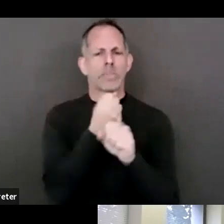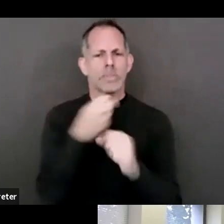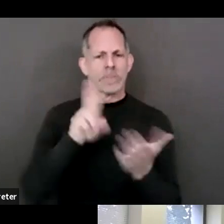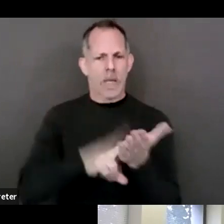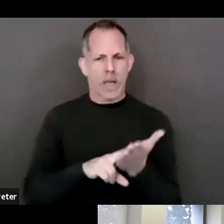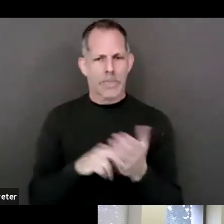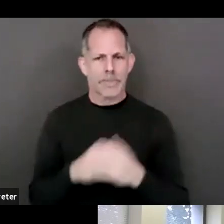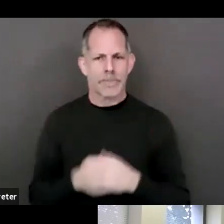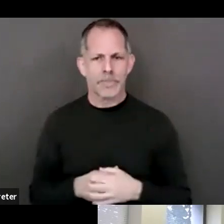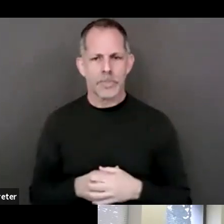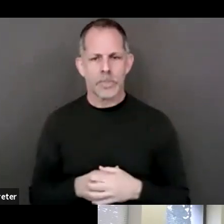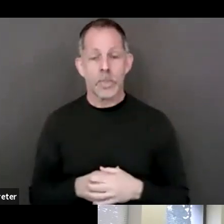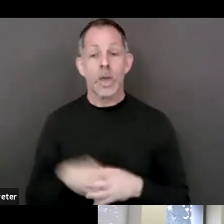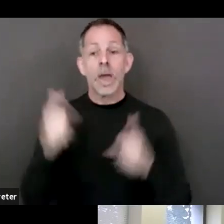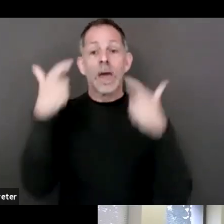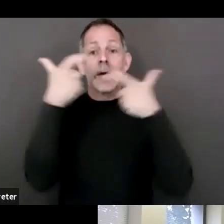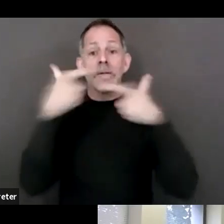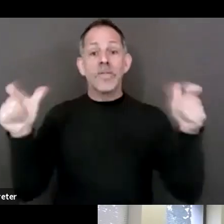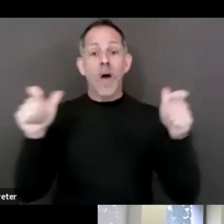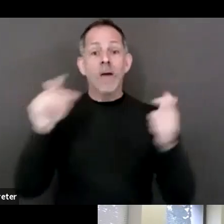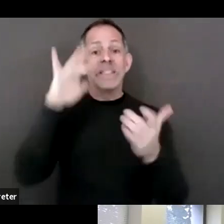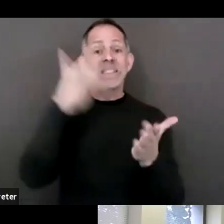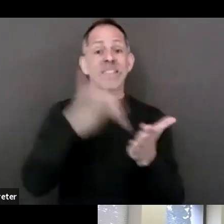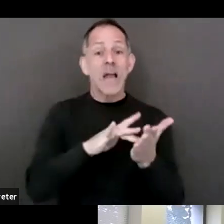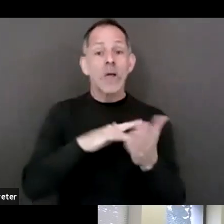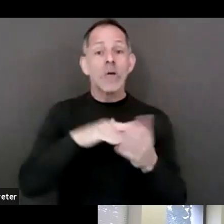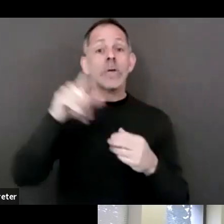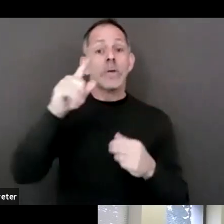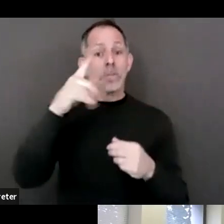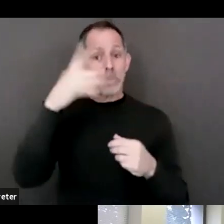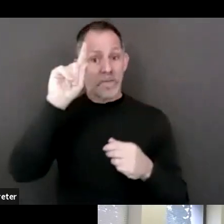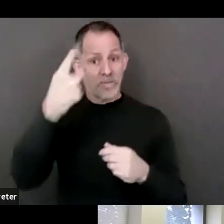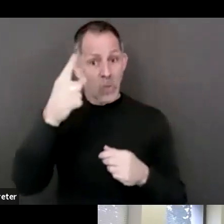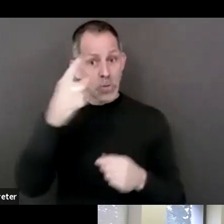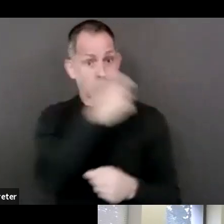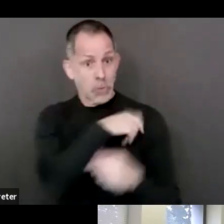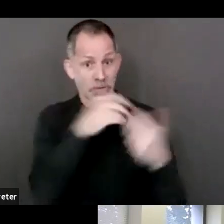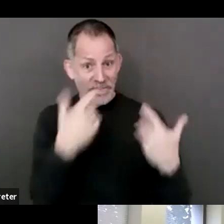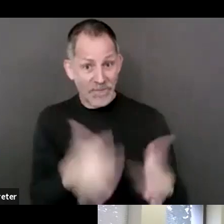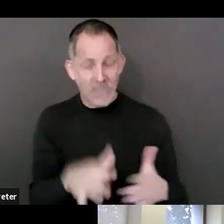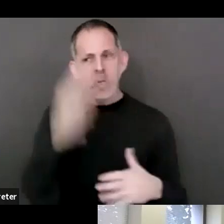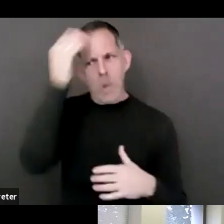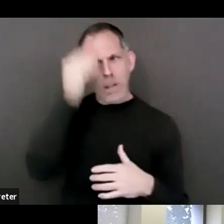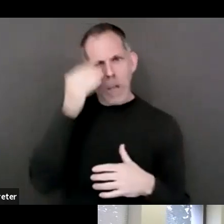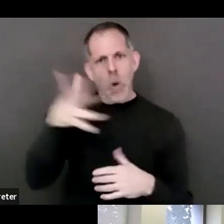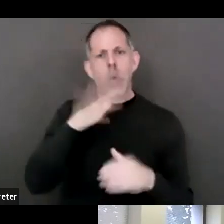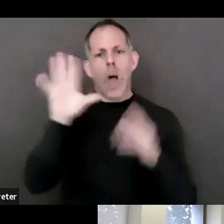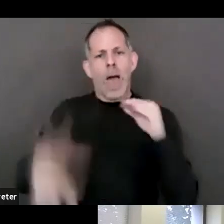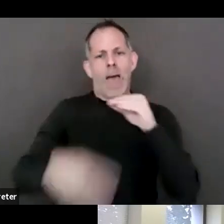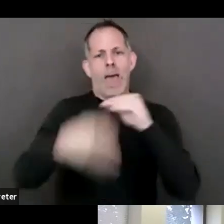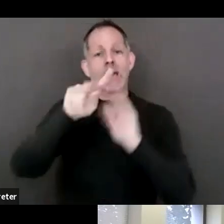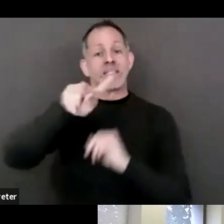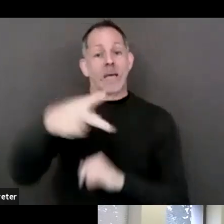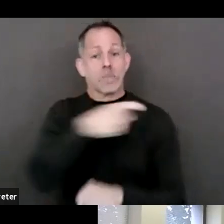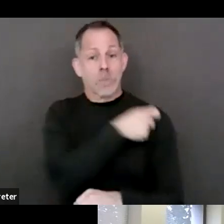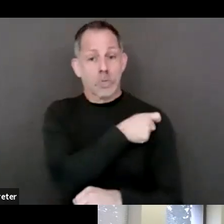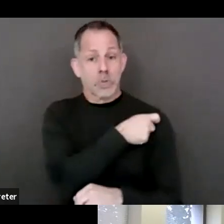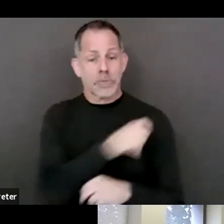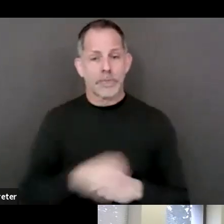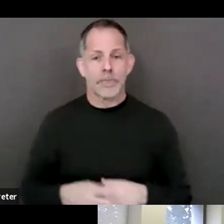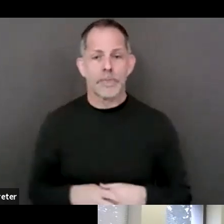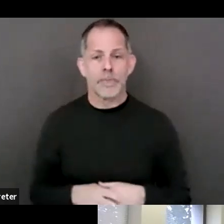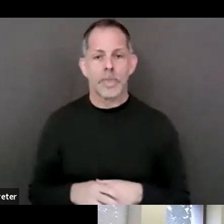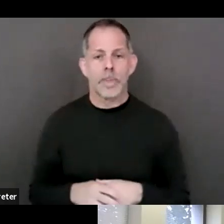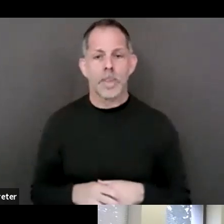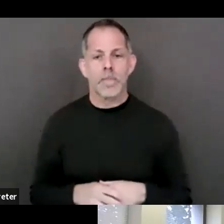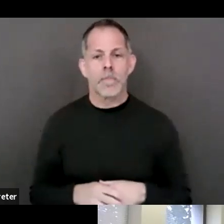dose appointment. The last update, we're also going to start with evening clinics. We've expanded weekend availability.